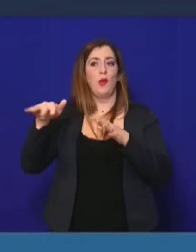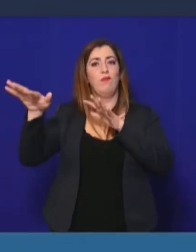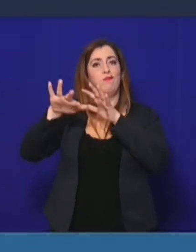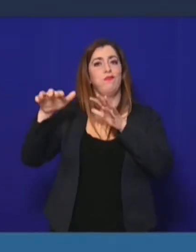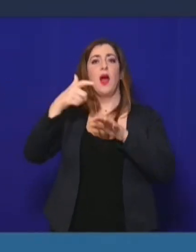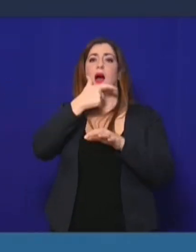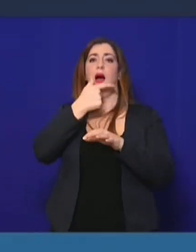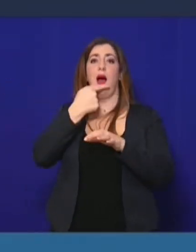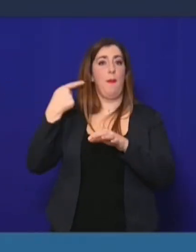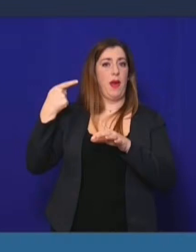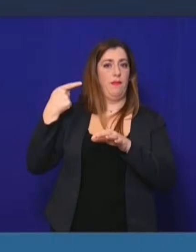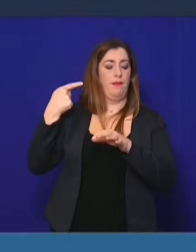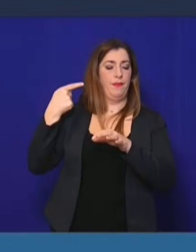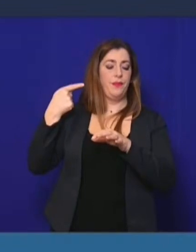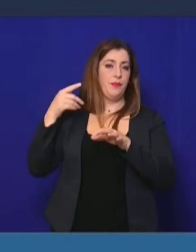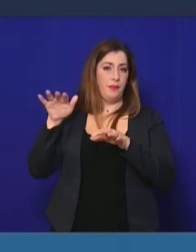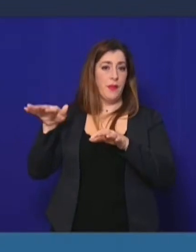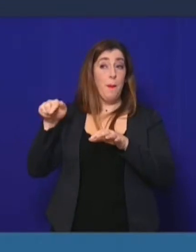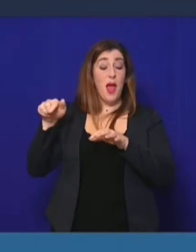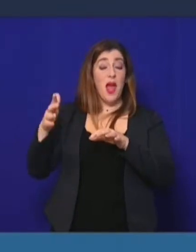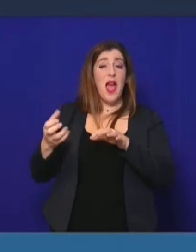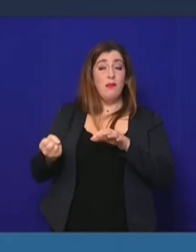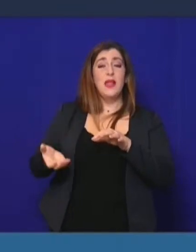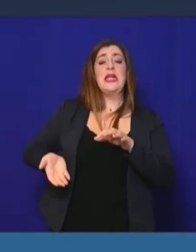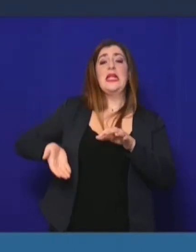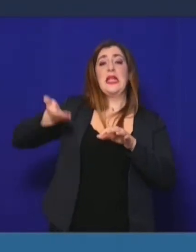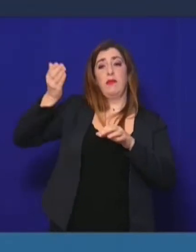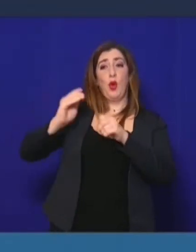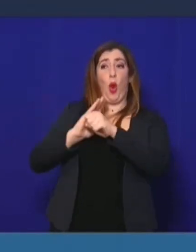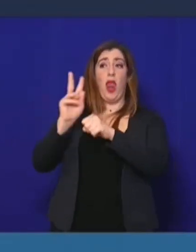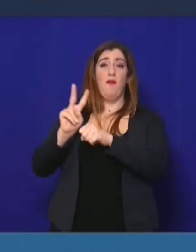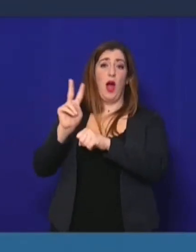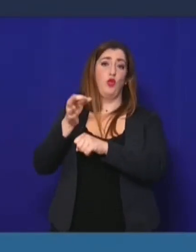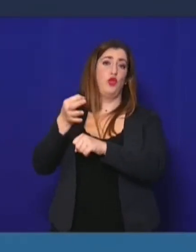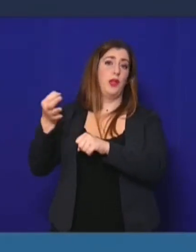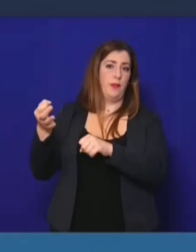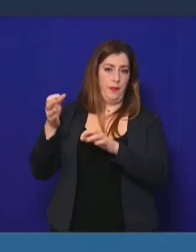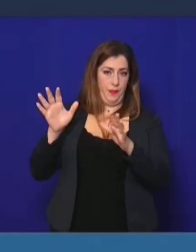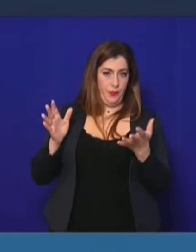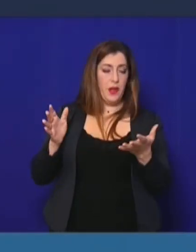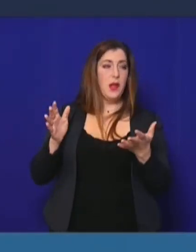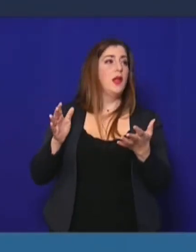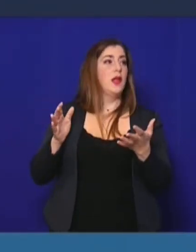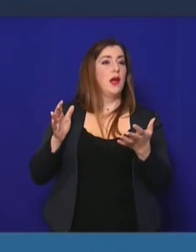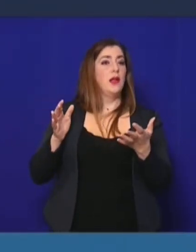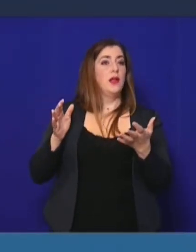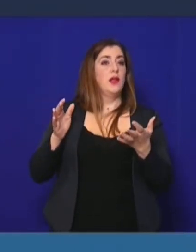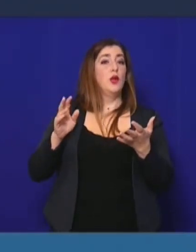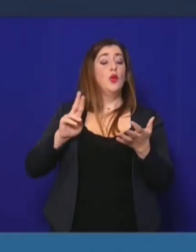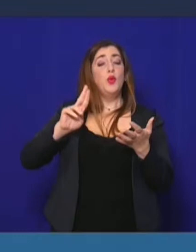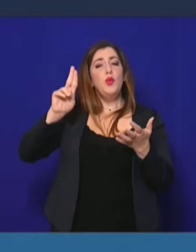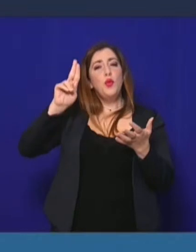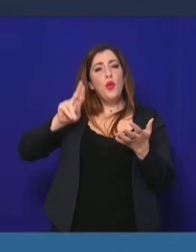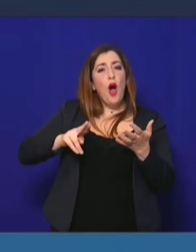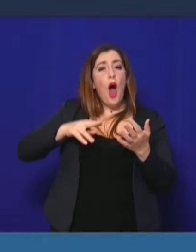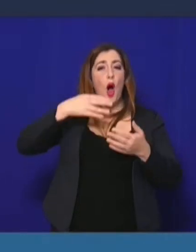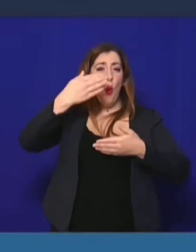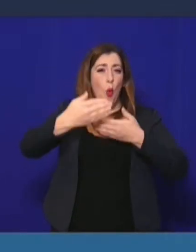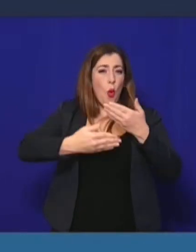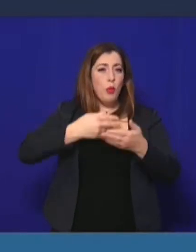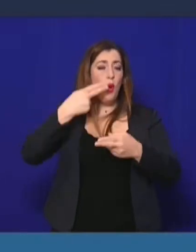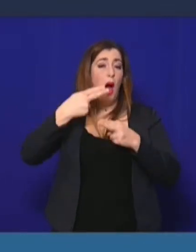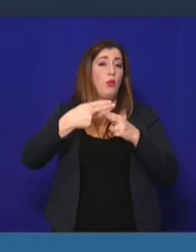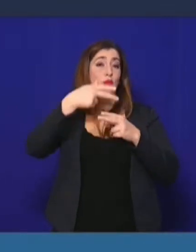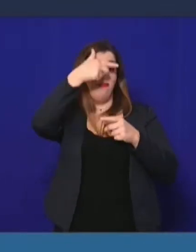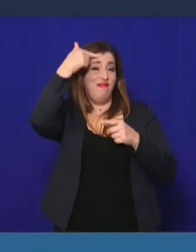għaliex hemmhekk hemm l-iktar każijiet u anka li aħna nkomplu nagħmlu genetic sequencing u anka importanti ħafna